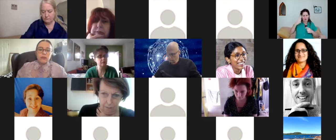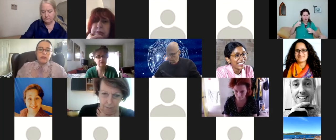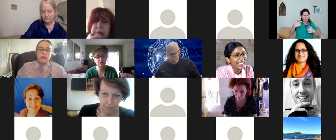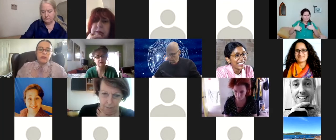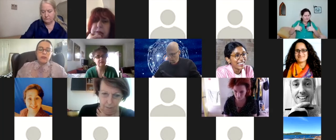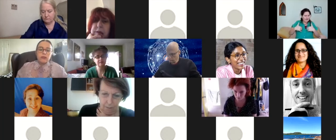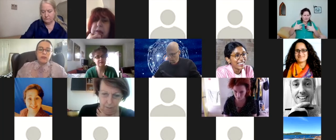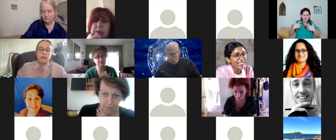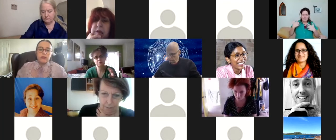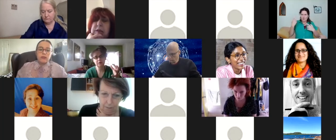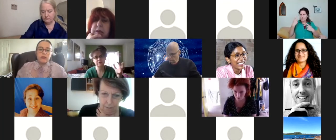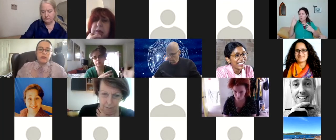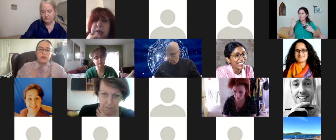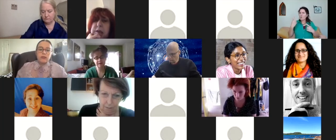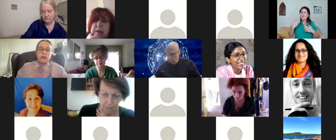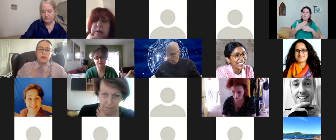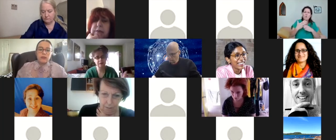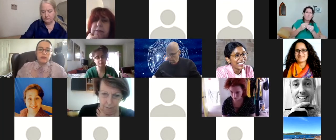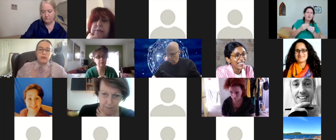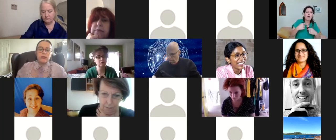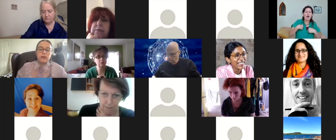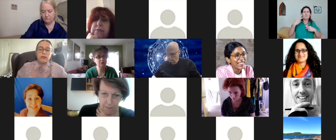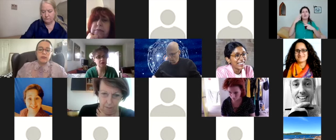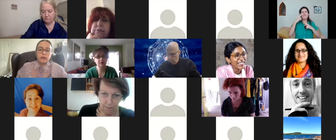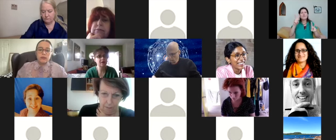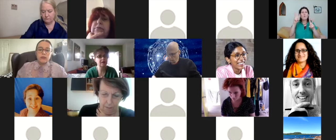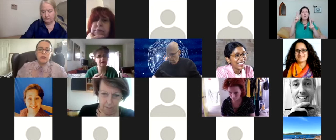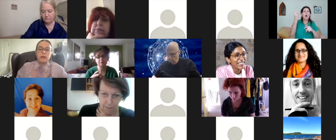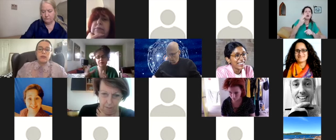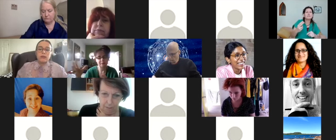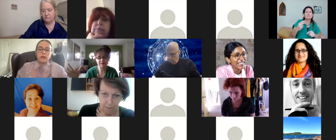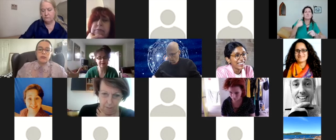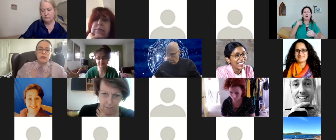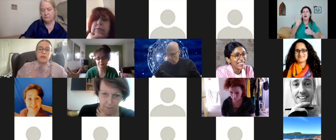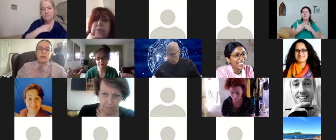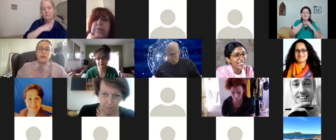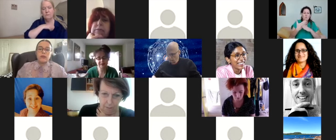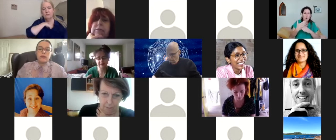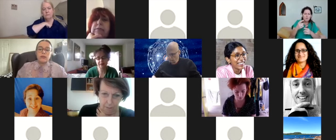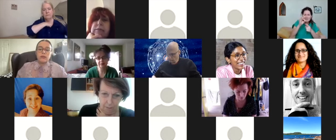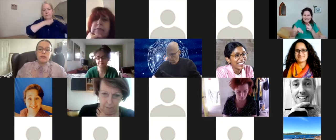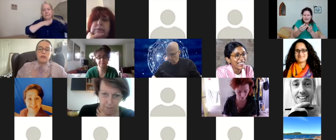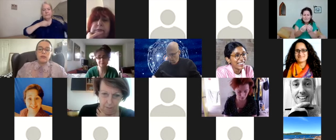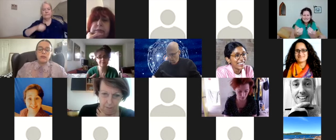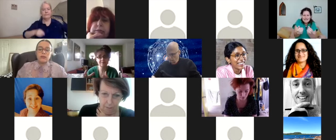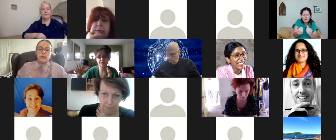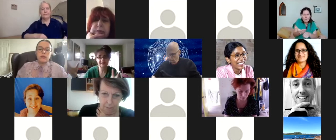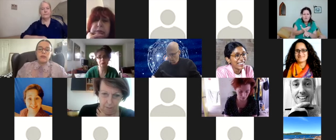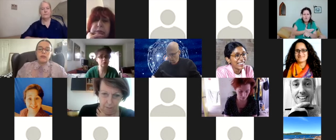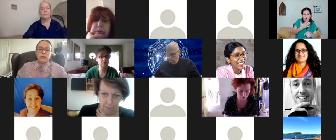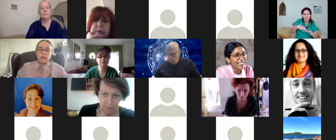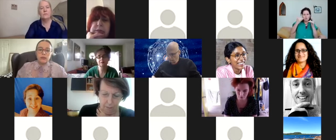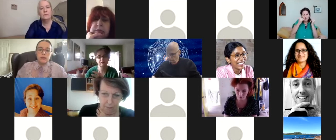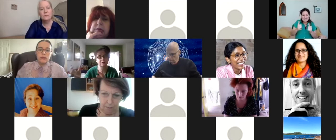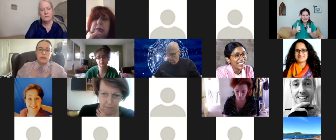If you're a visual artist, I've never worked with X material before. Let me test a particular